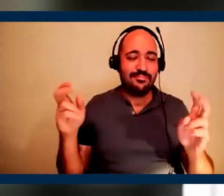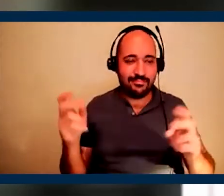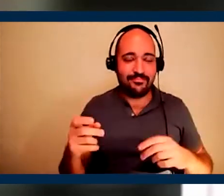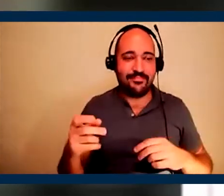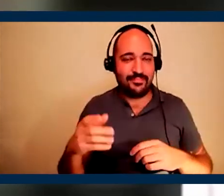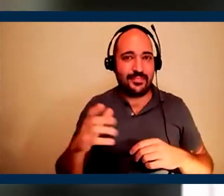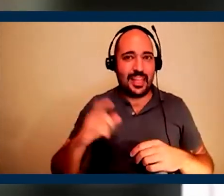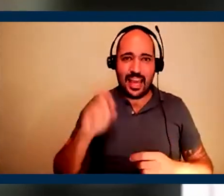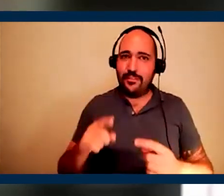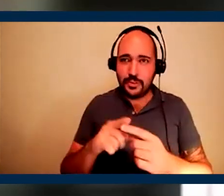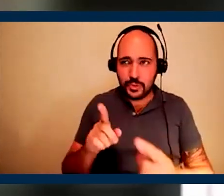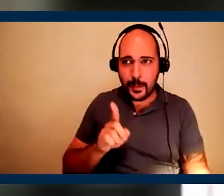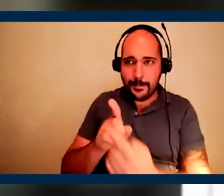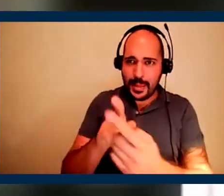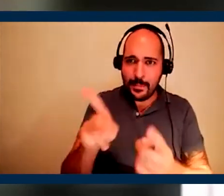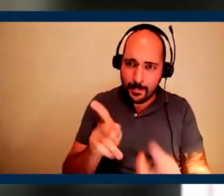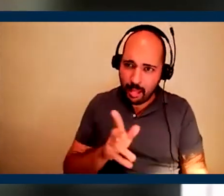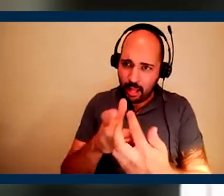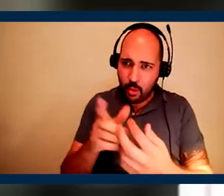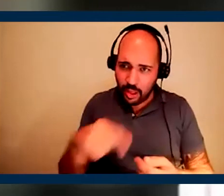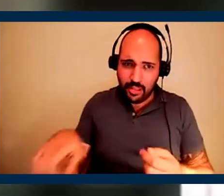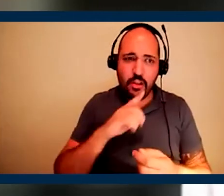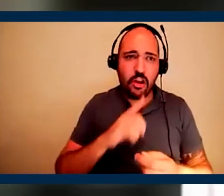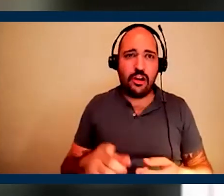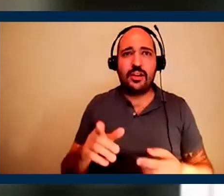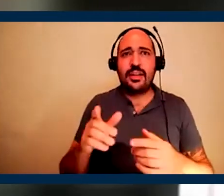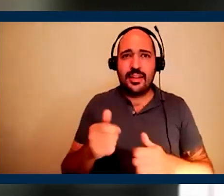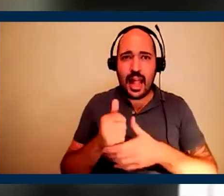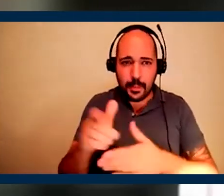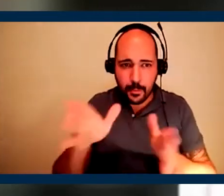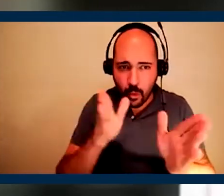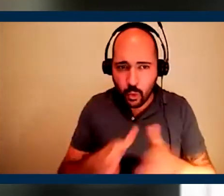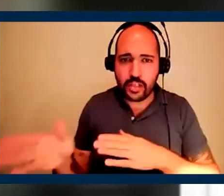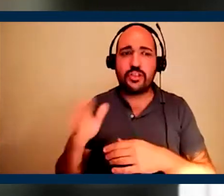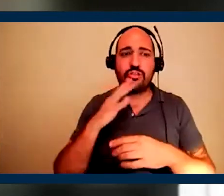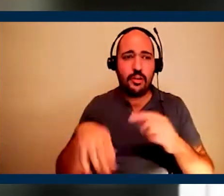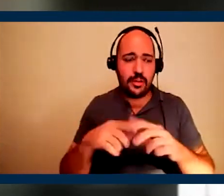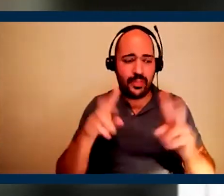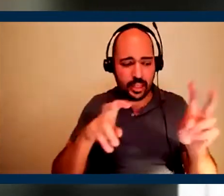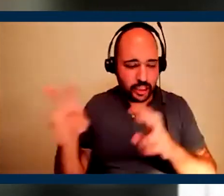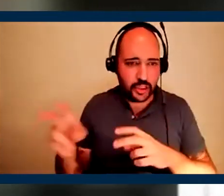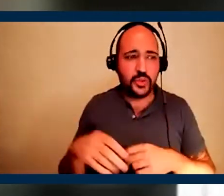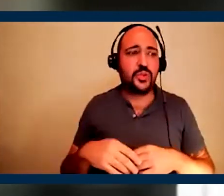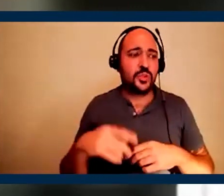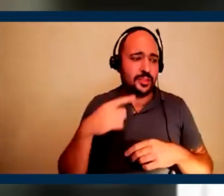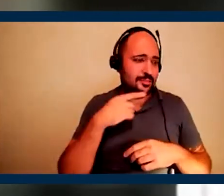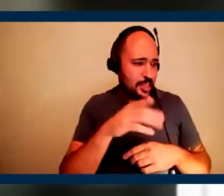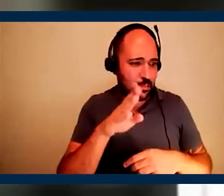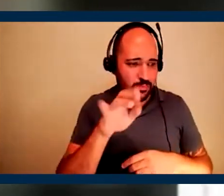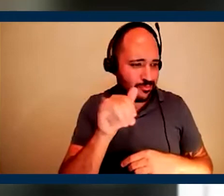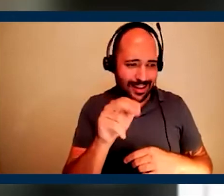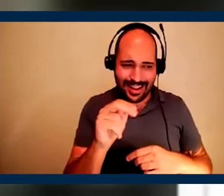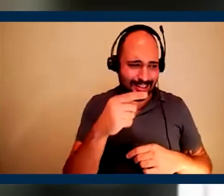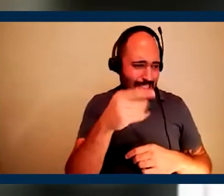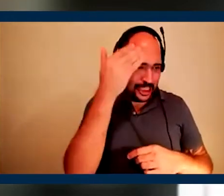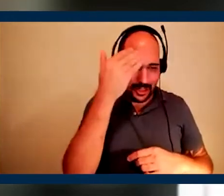are, get them organized, talk about the issues. Assemblymember Bryan knows he can call on me at any time, and